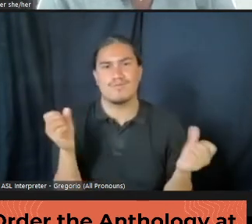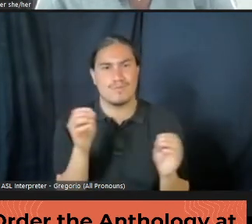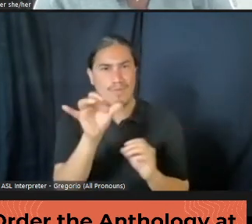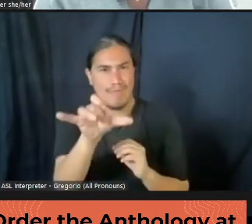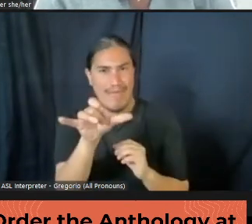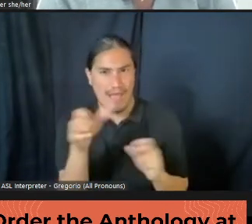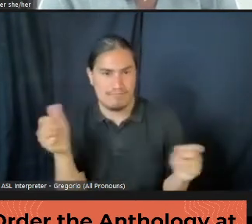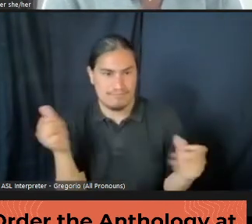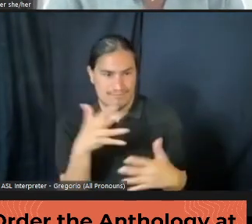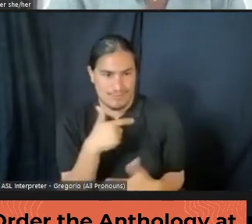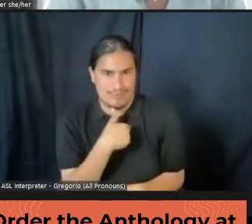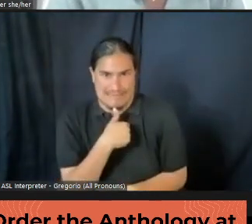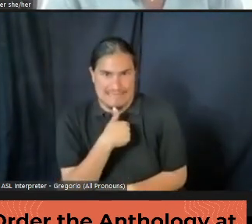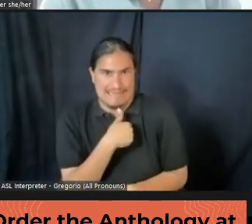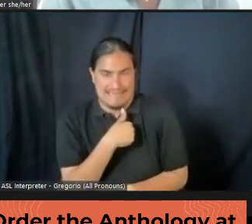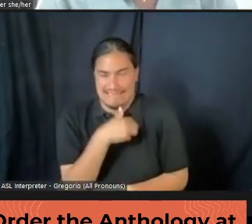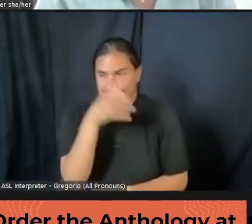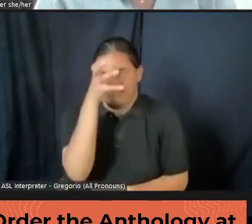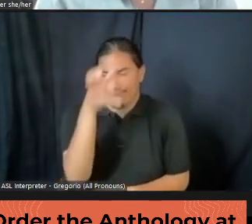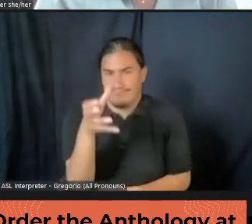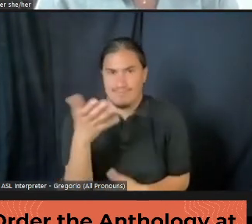terrifies me as a playwright of like,